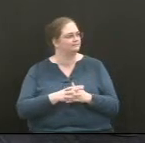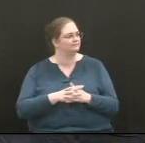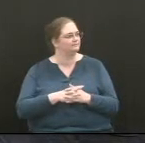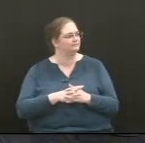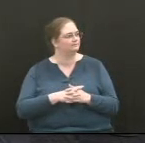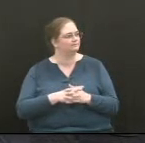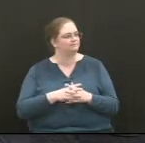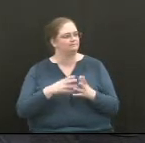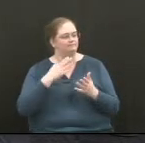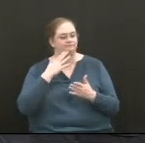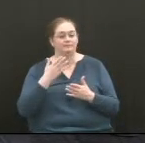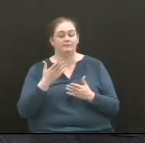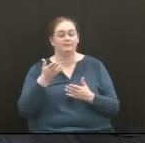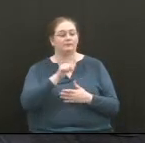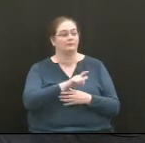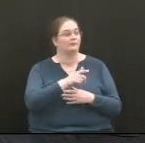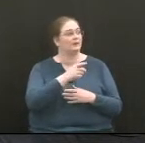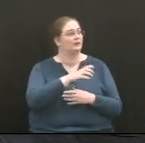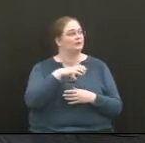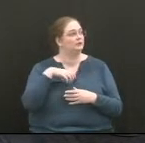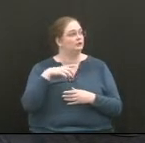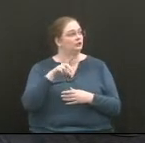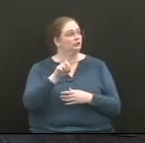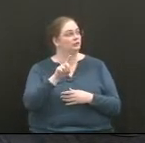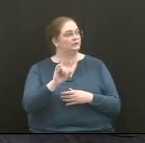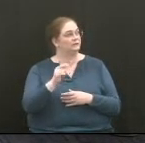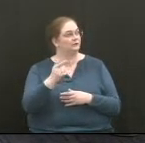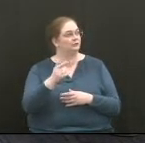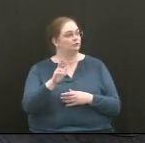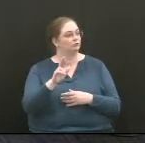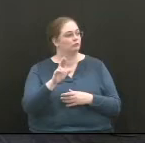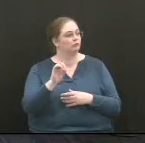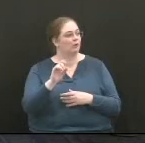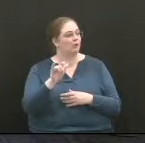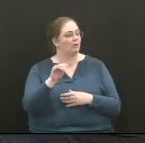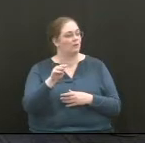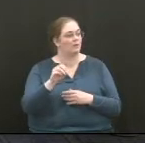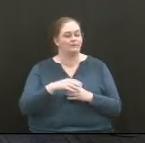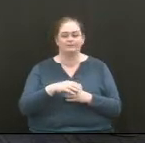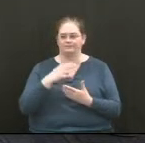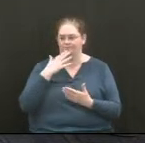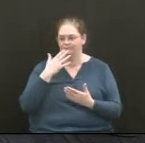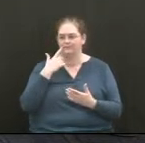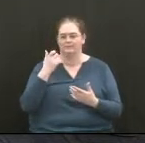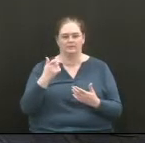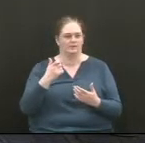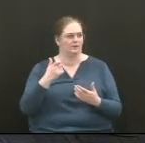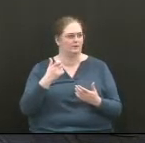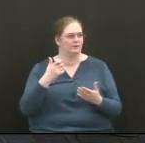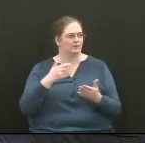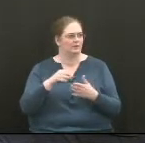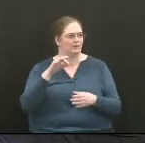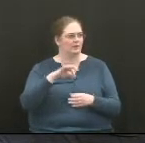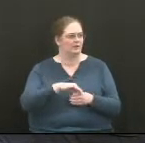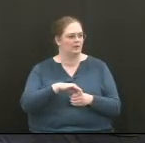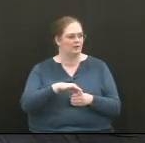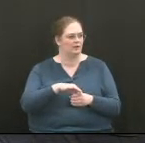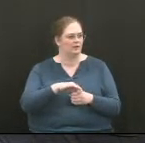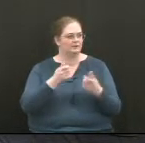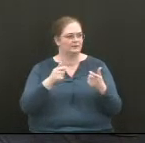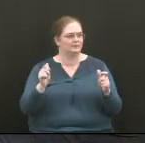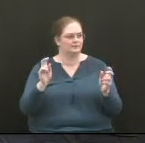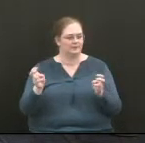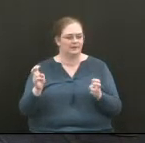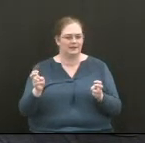DiGirolamo. Yeah, thank you. And because of the upcoming election, I mean, I think that's a big issue